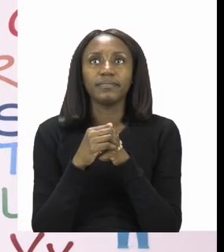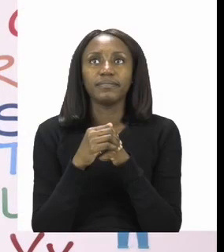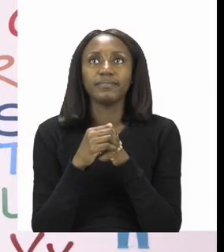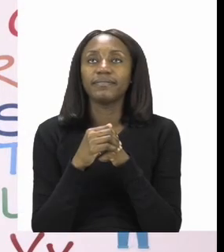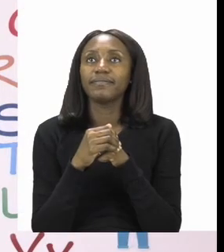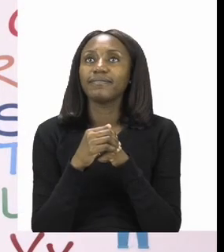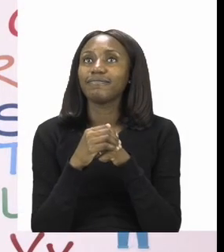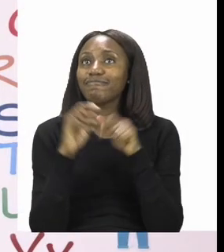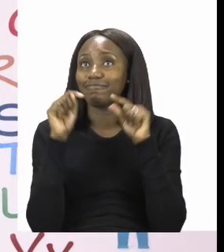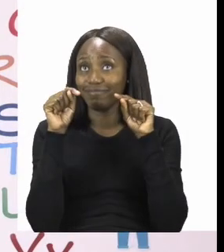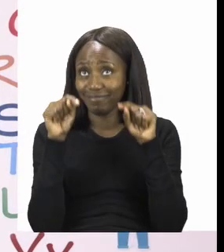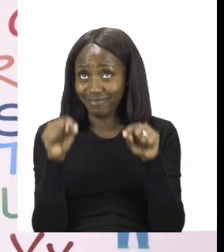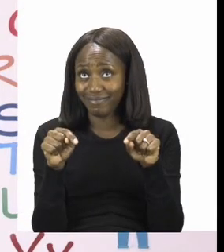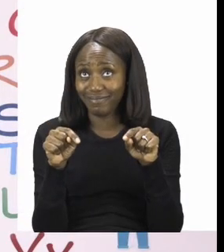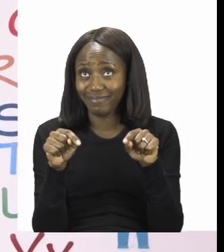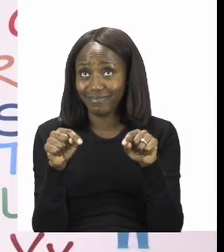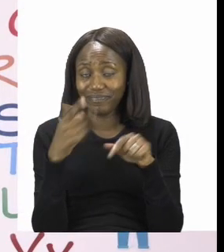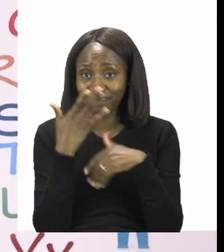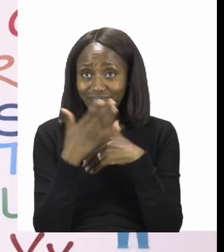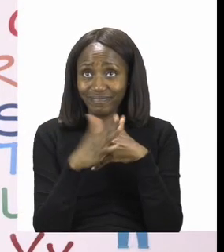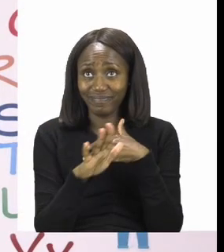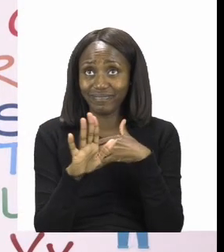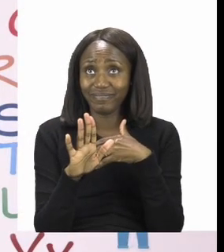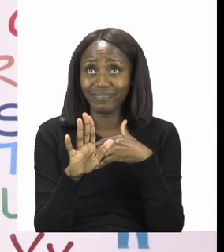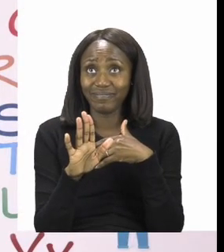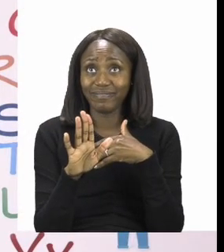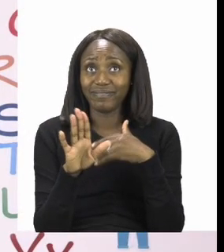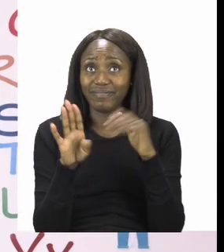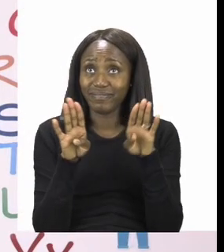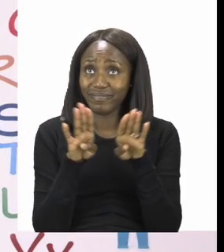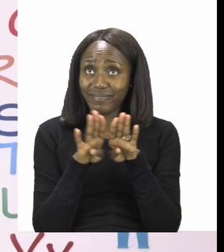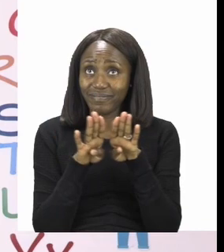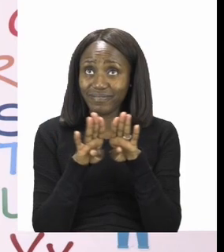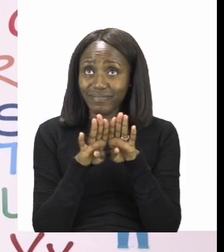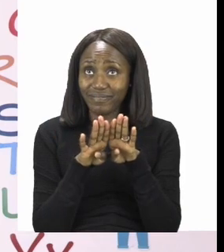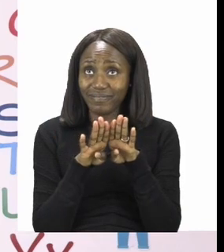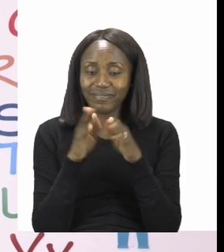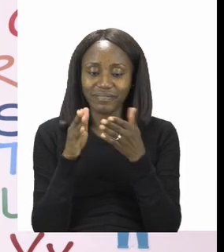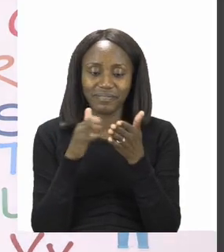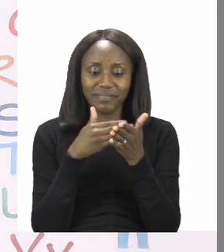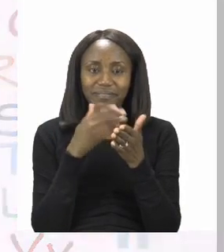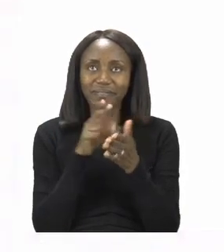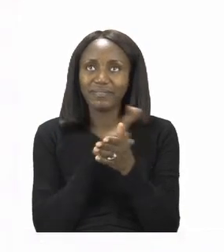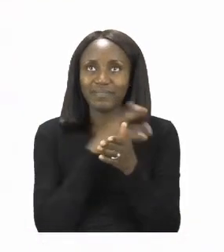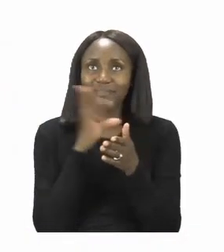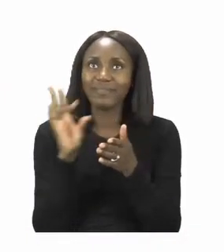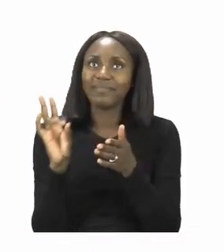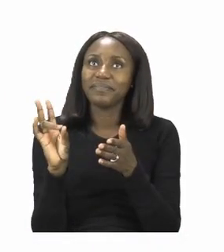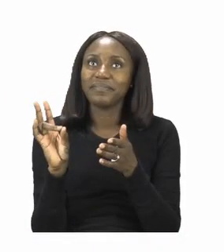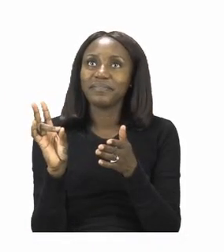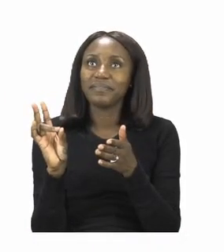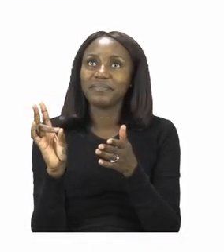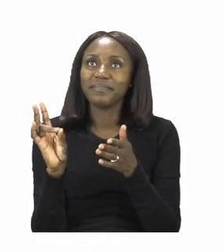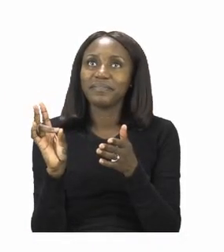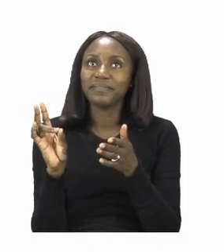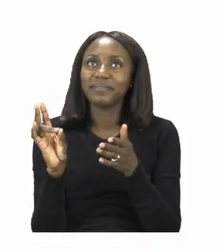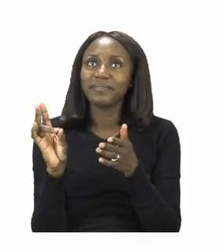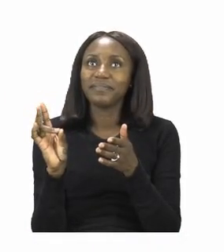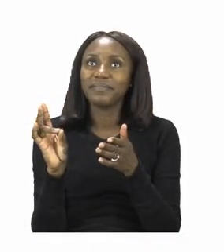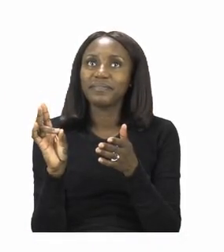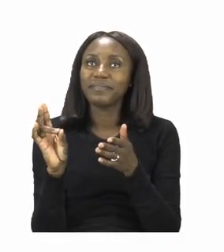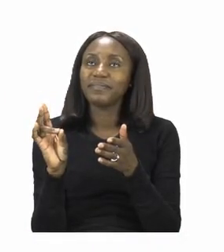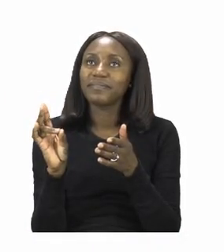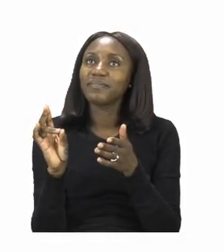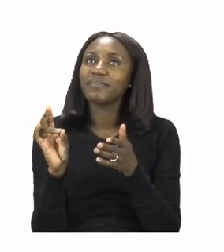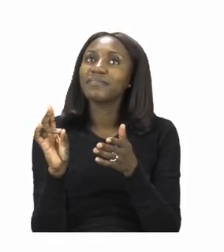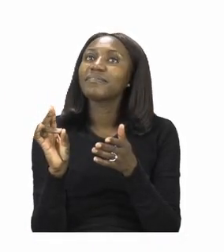To end our lesson today, boys and girls, we're going to go to page 27. On page 27, we